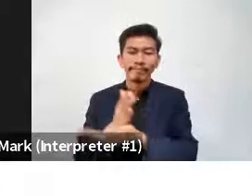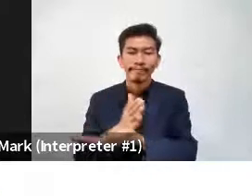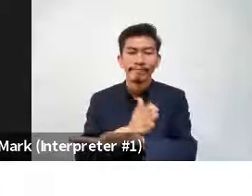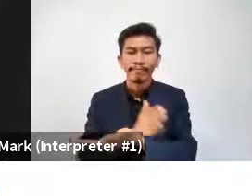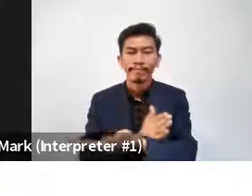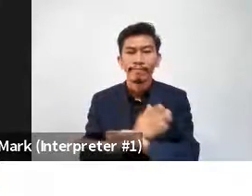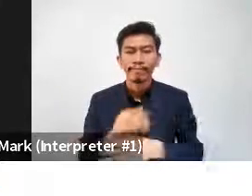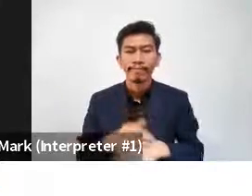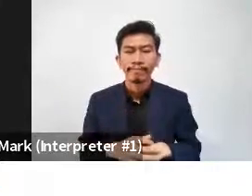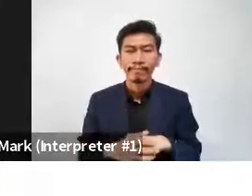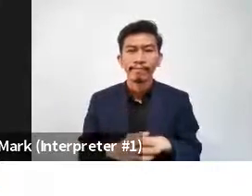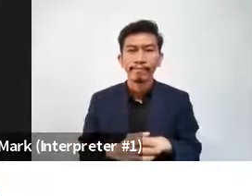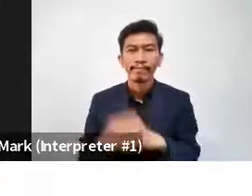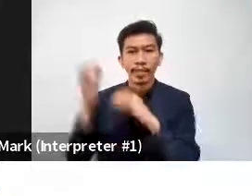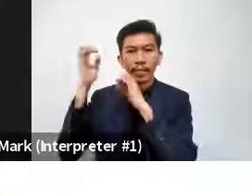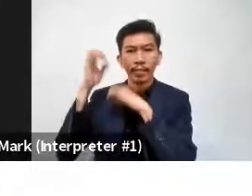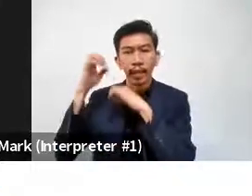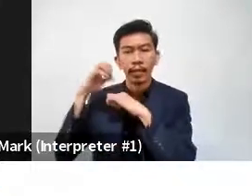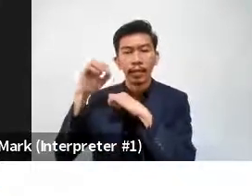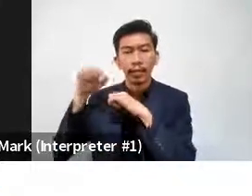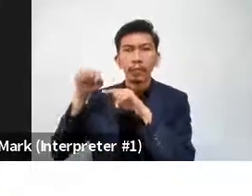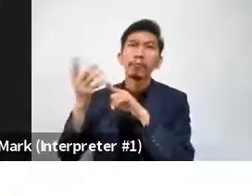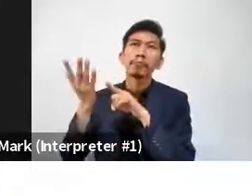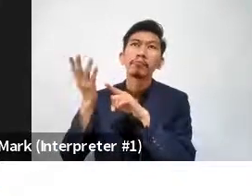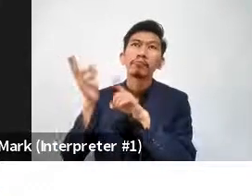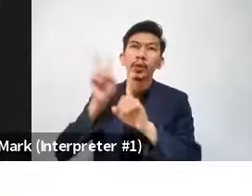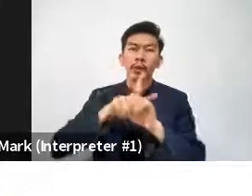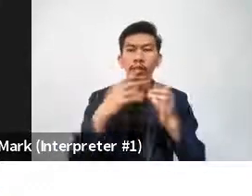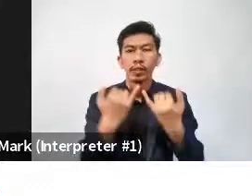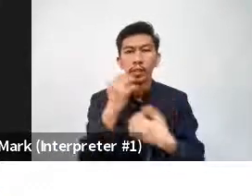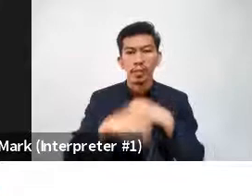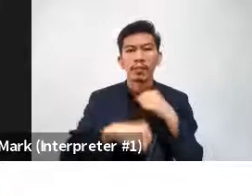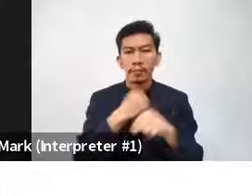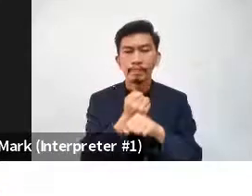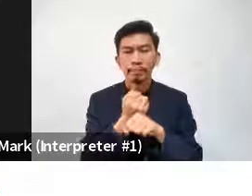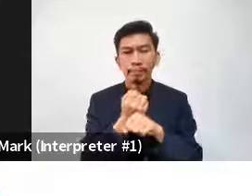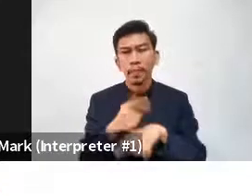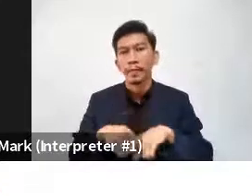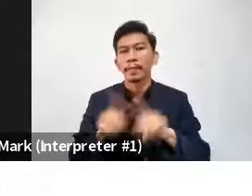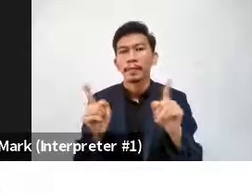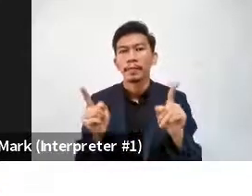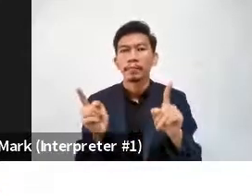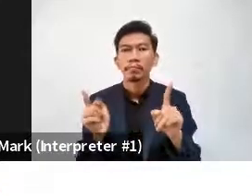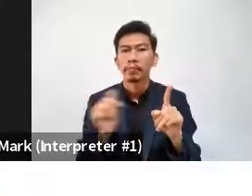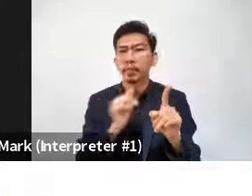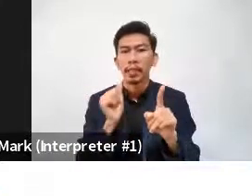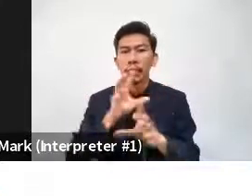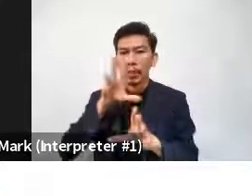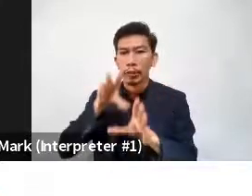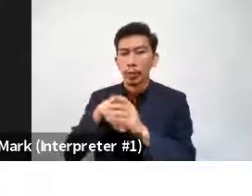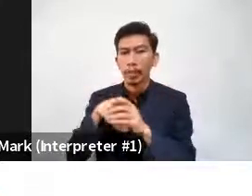we expected that it will be implemented this year. However, it was not included in the